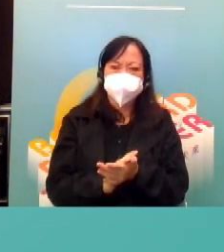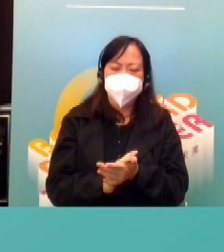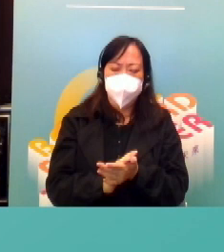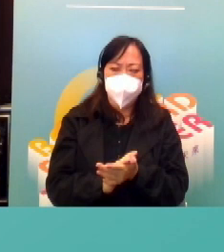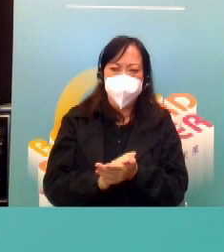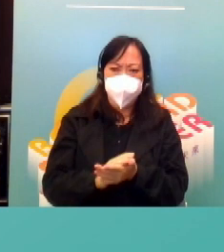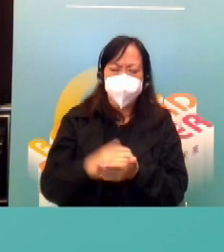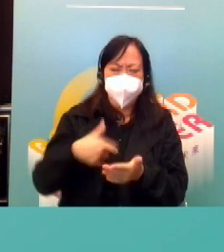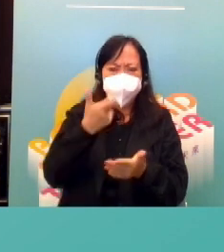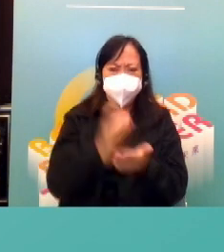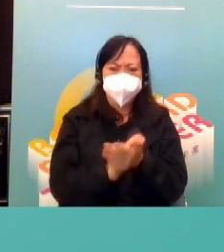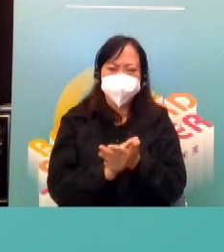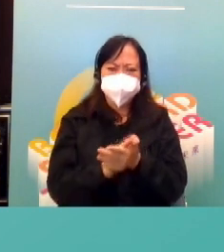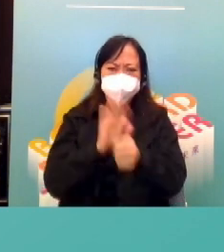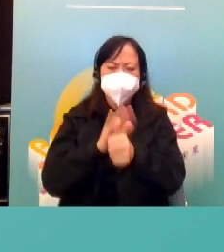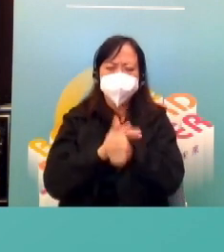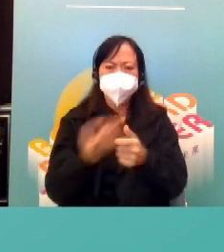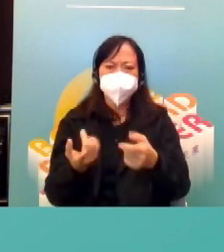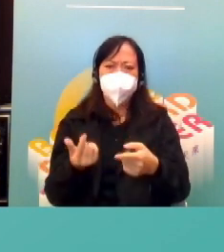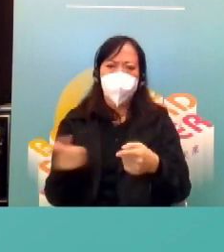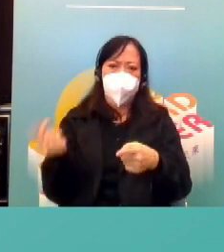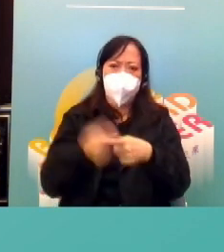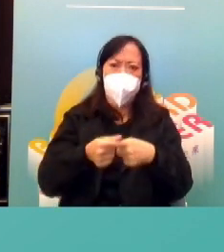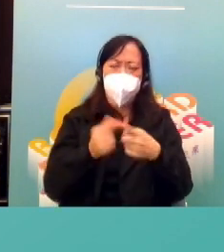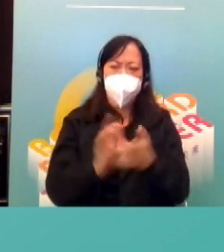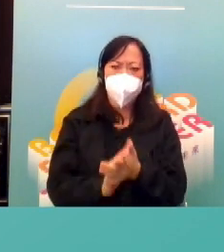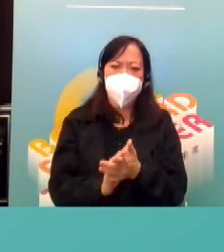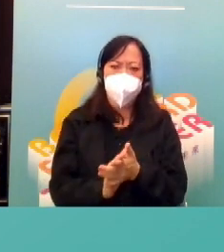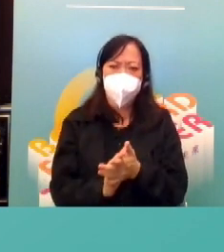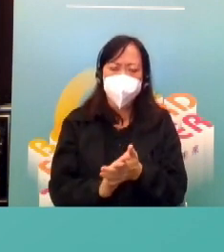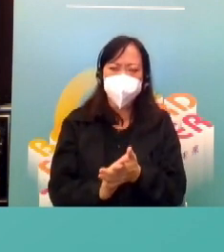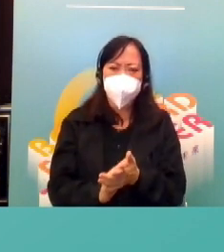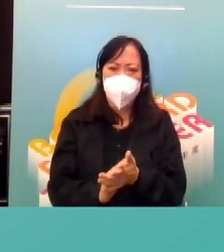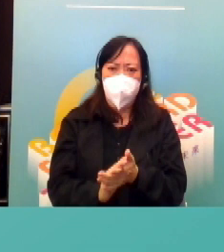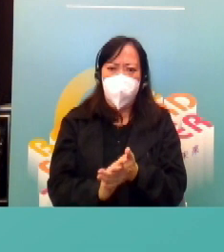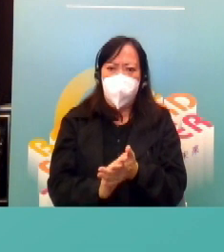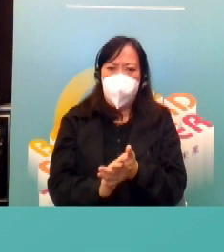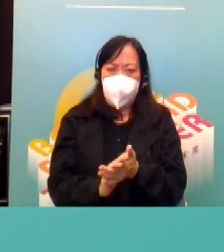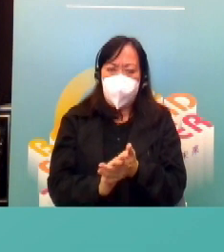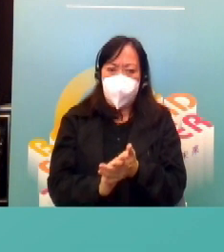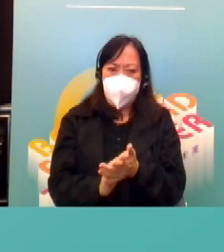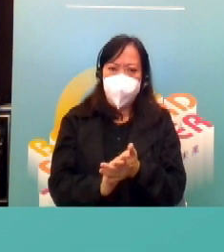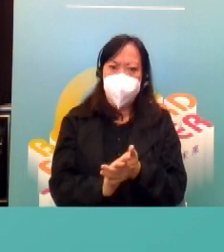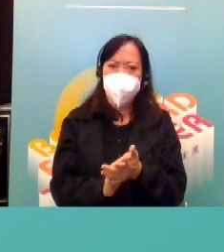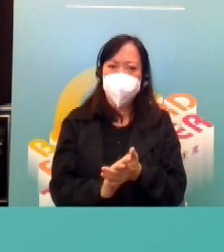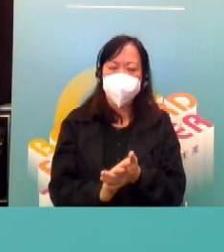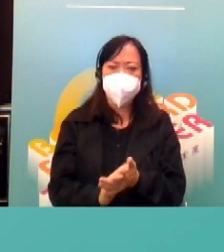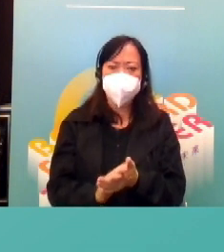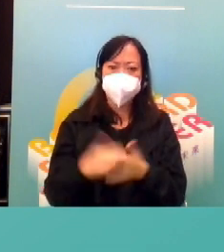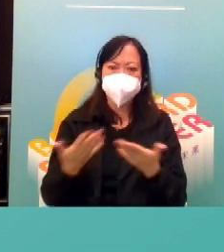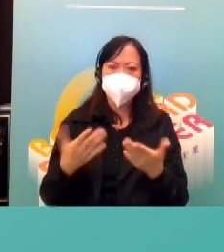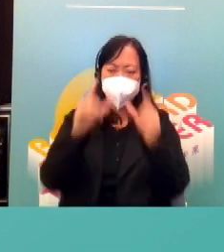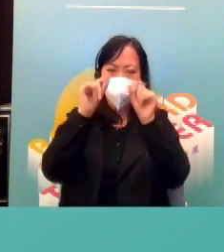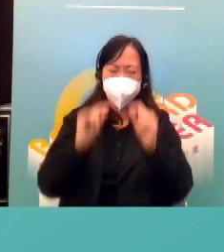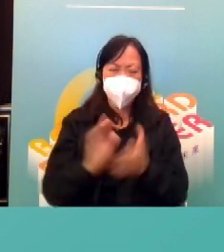And then finally, maybe later on we can touch on this in more detail. But here you have a view of the different sectors that we've